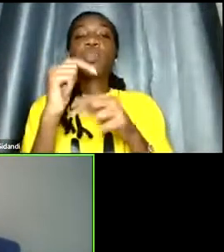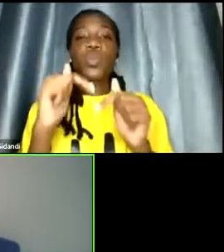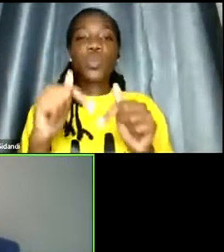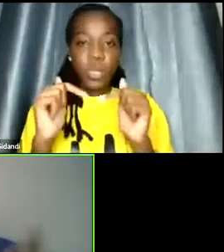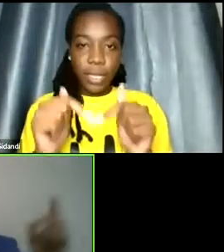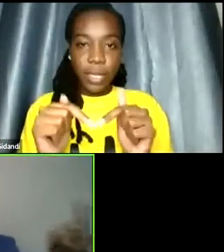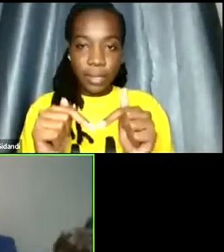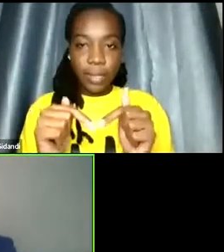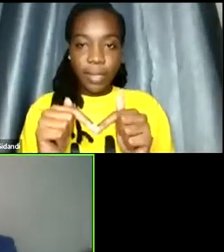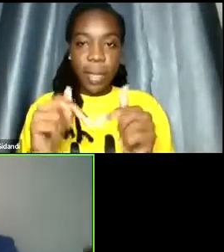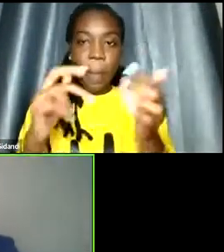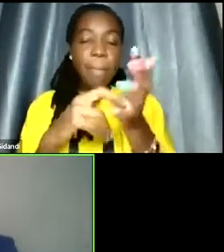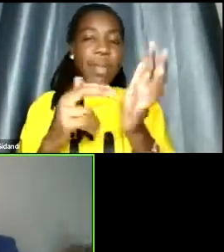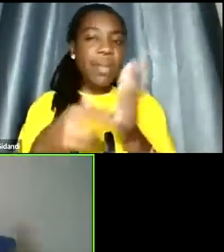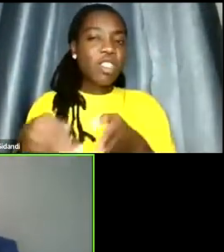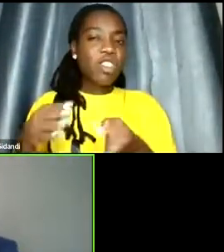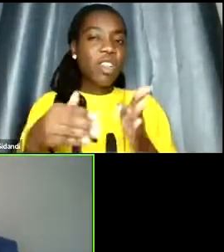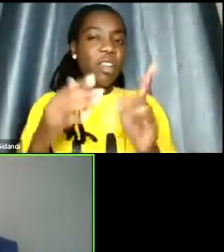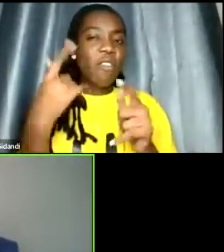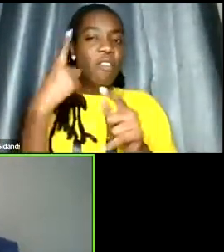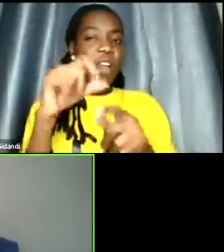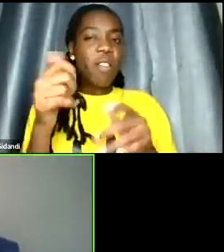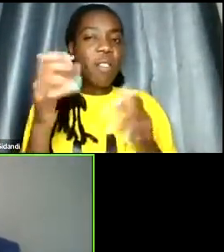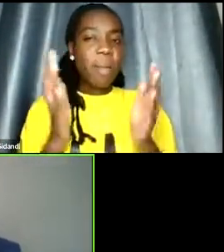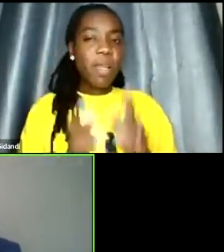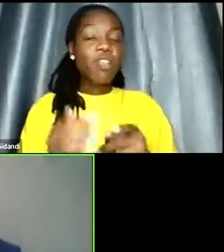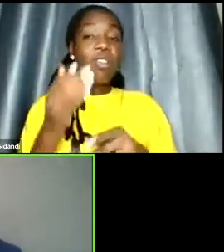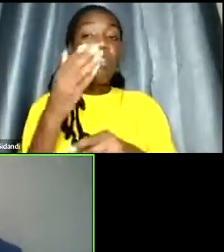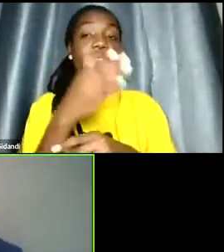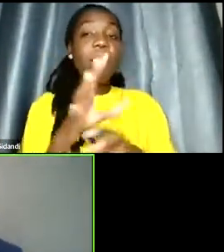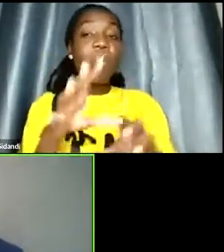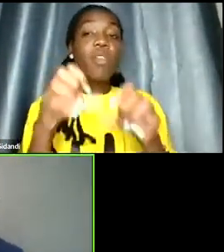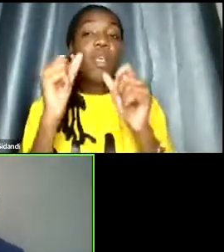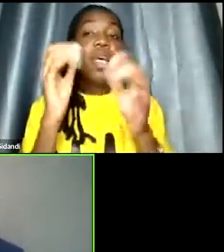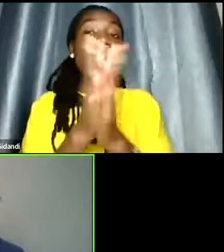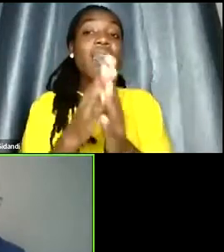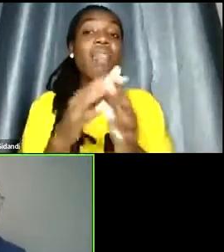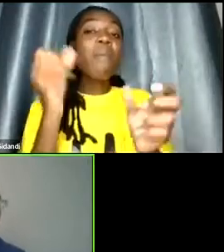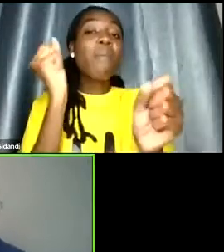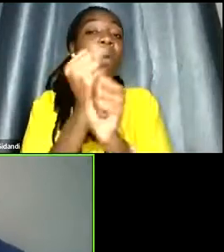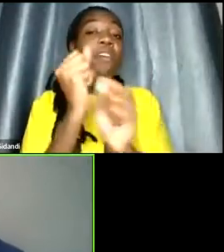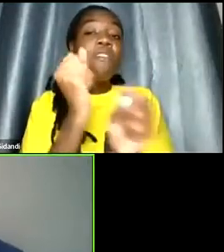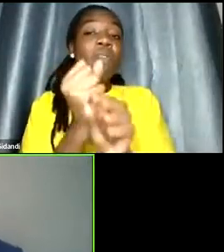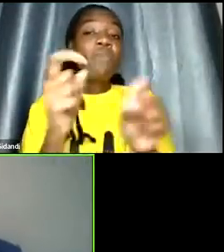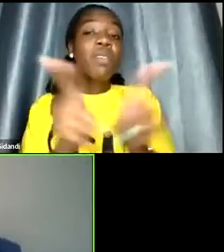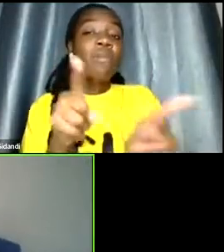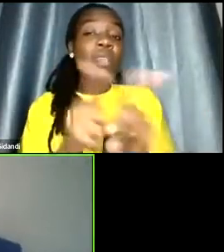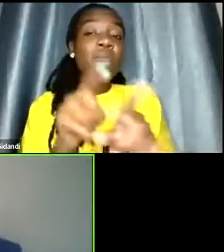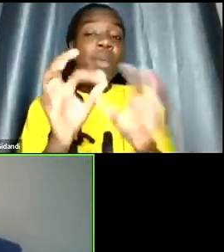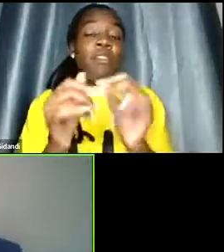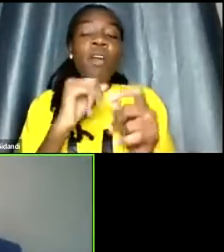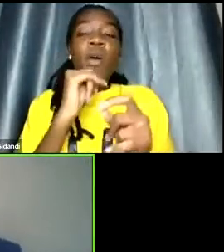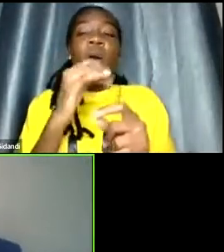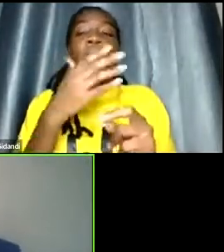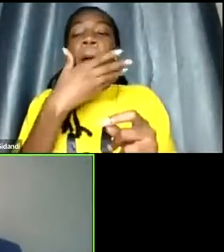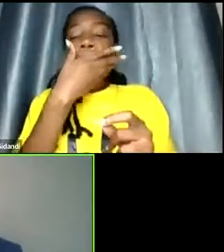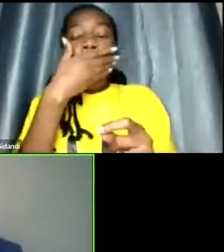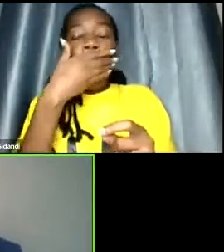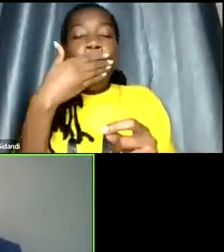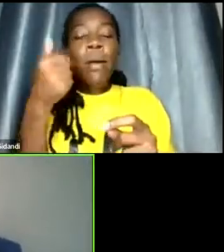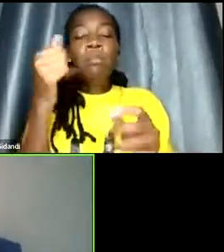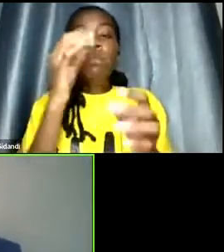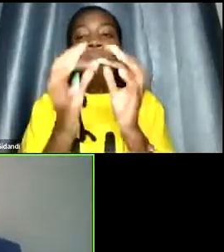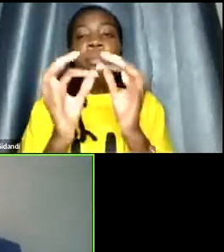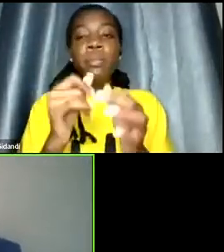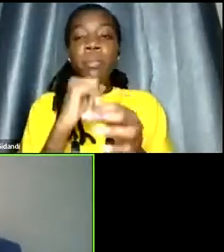are the chances of the next person in line taking over their position and performing just as well, if not better, without any system downtime,